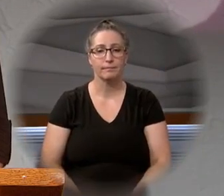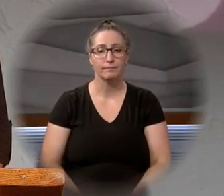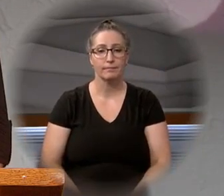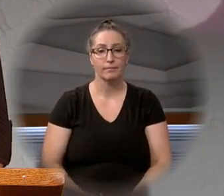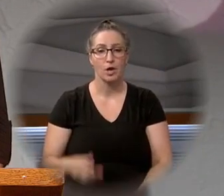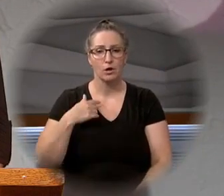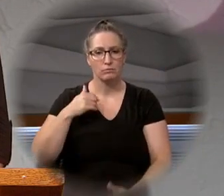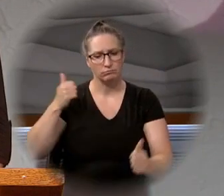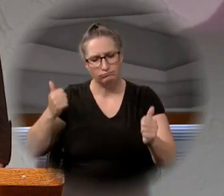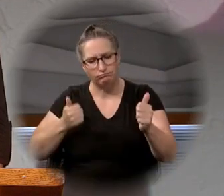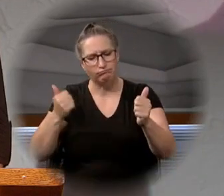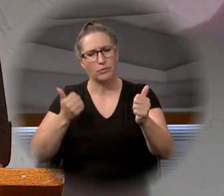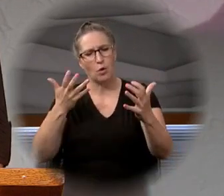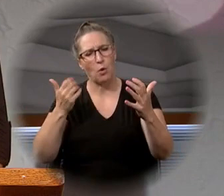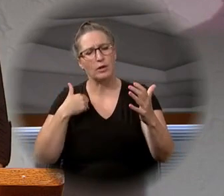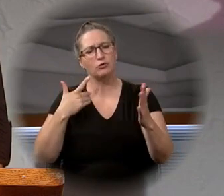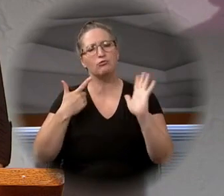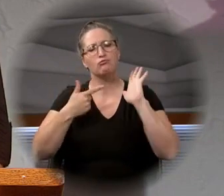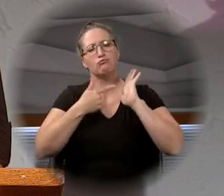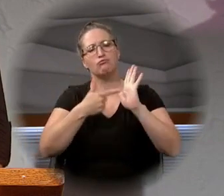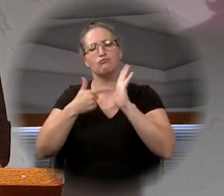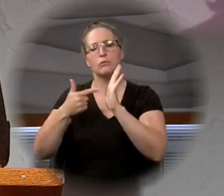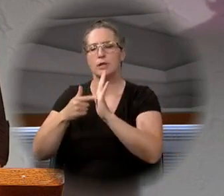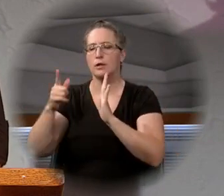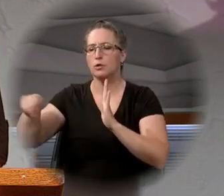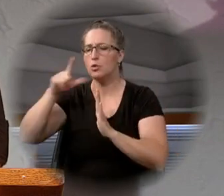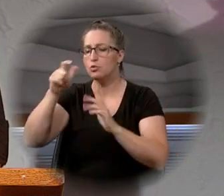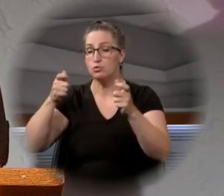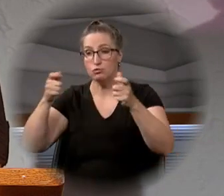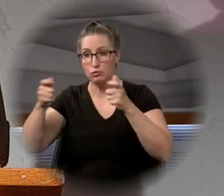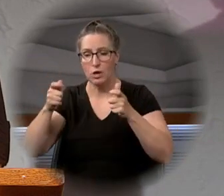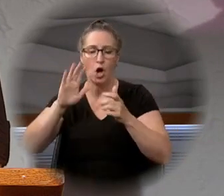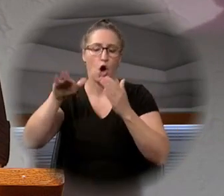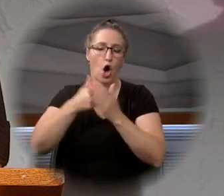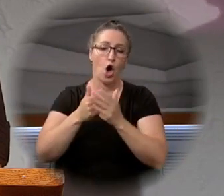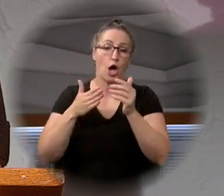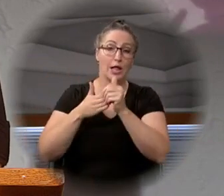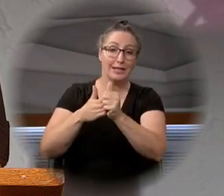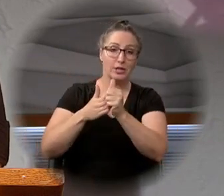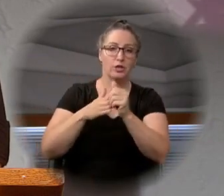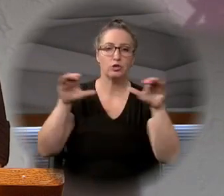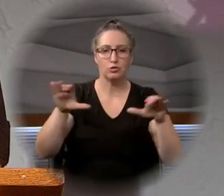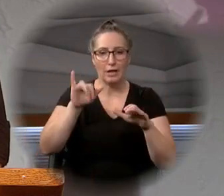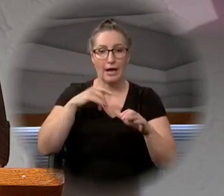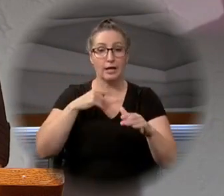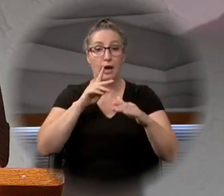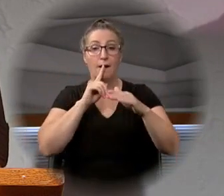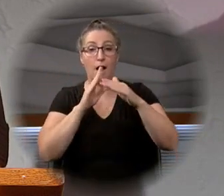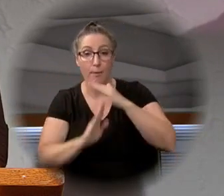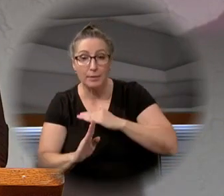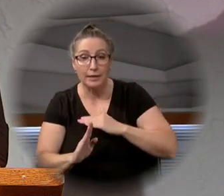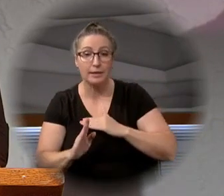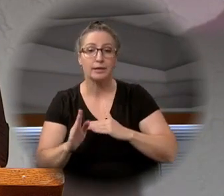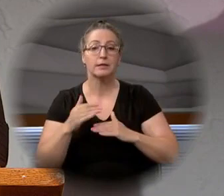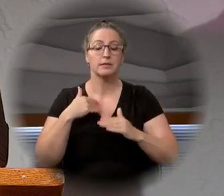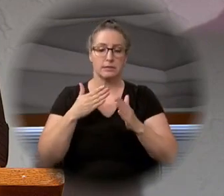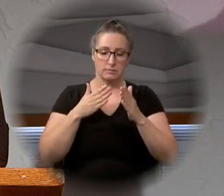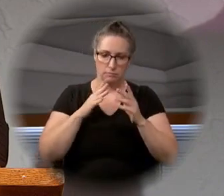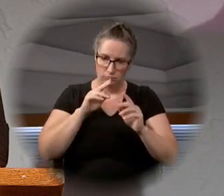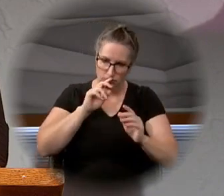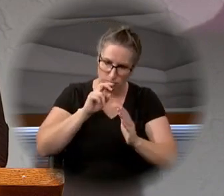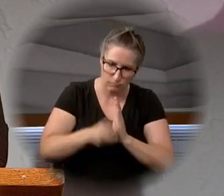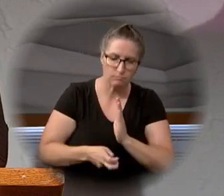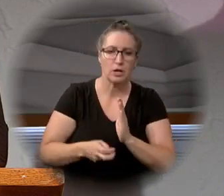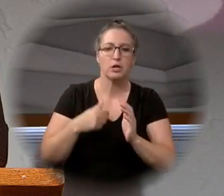they strive to represent those who they govern, may all leaders do so with humility, integrity, and